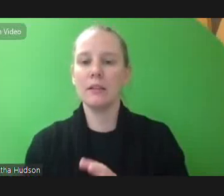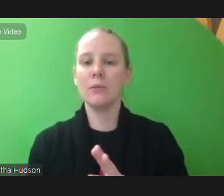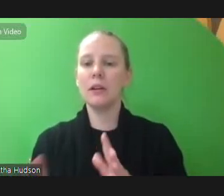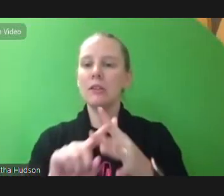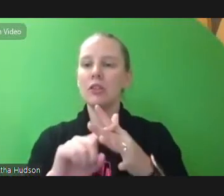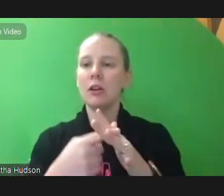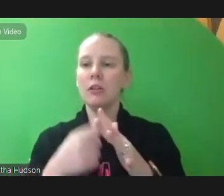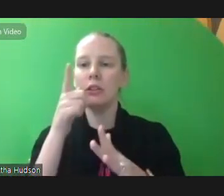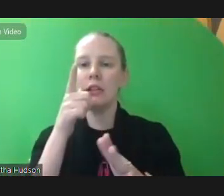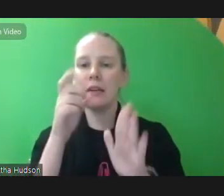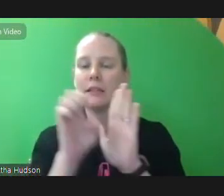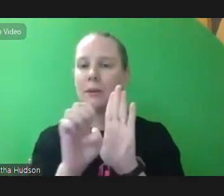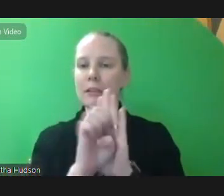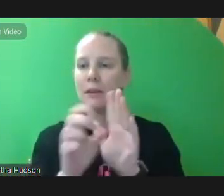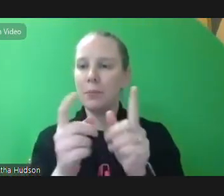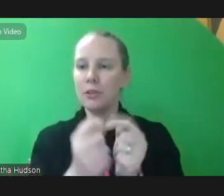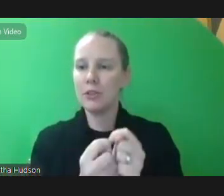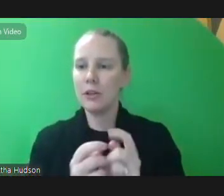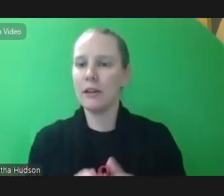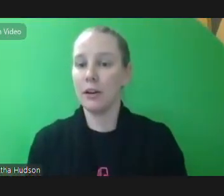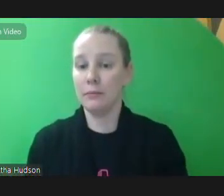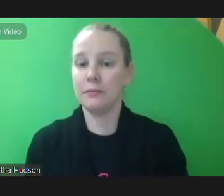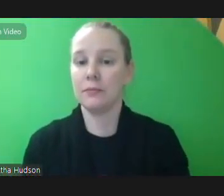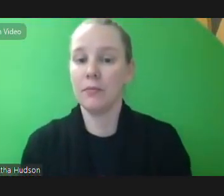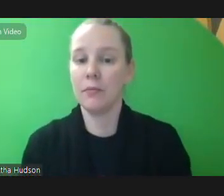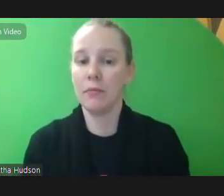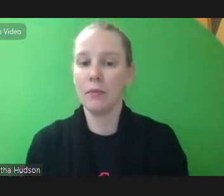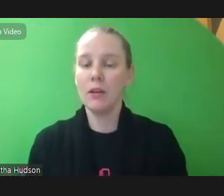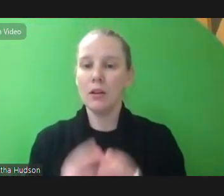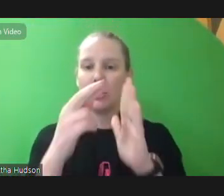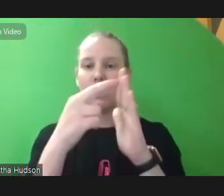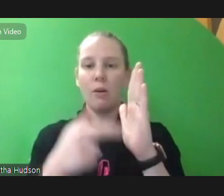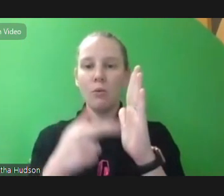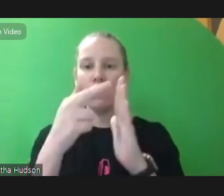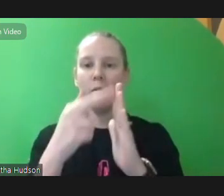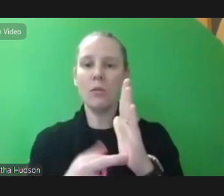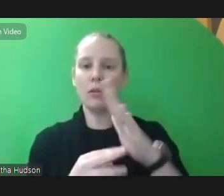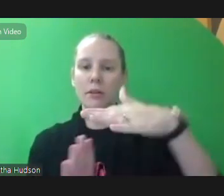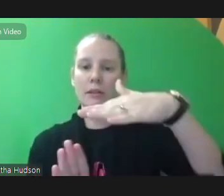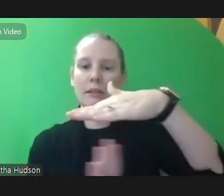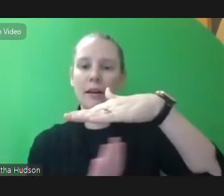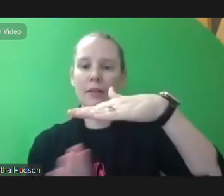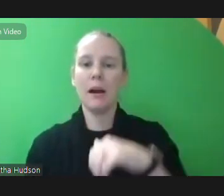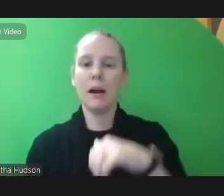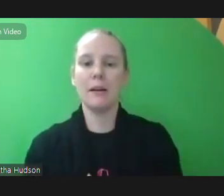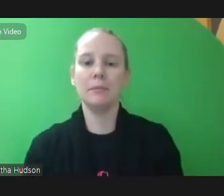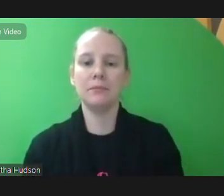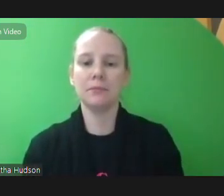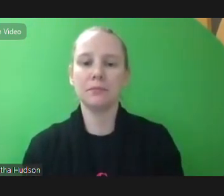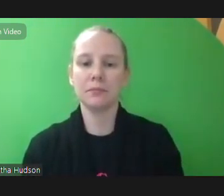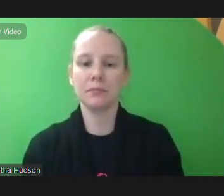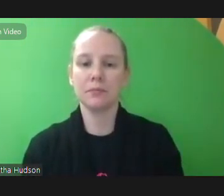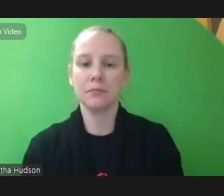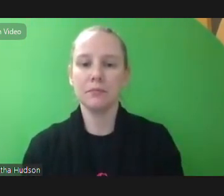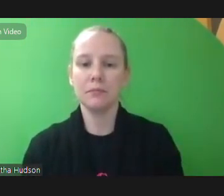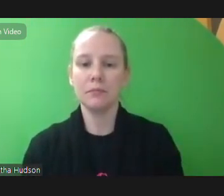All right, so we're going to start looking at some examples together. So our rule is down at the bottom.